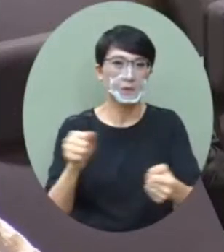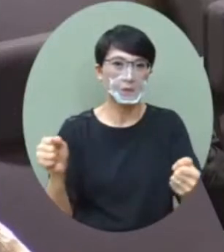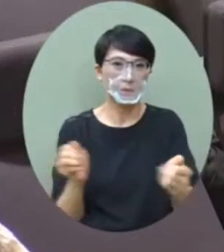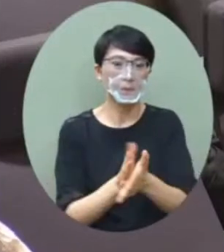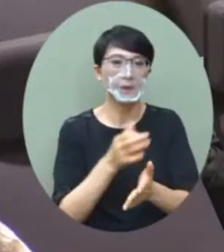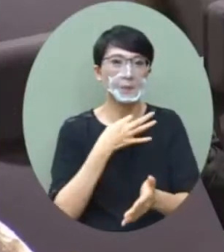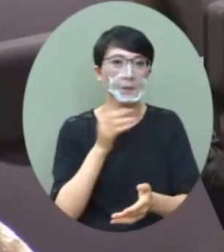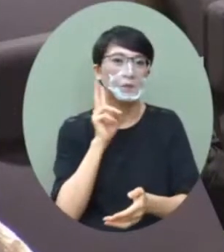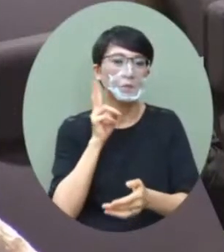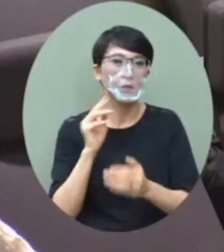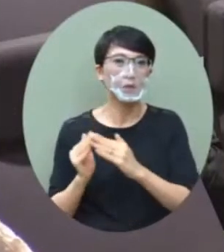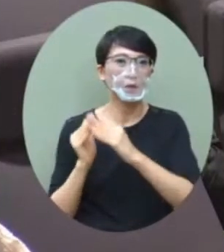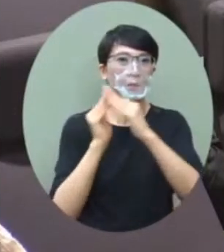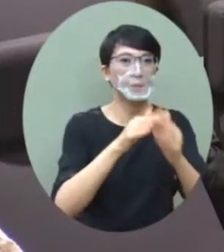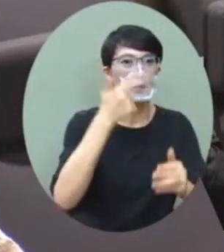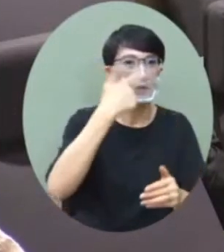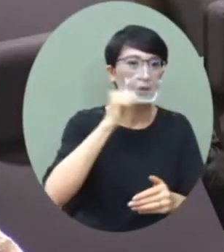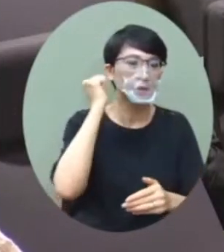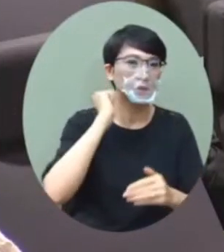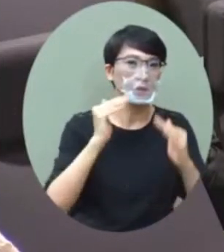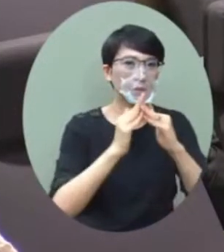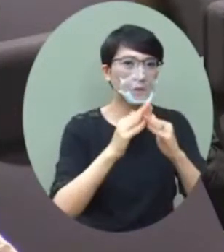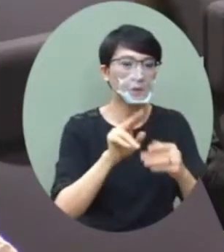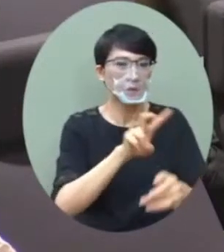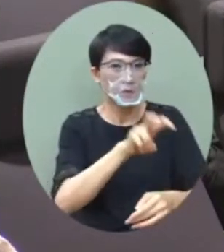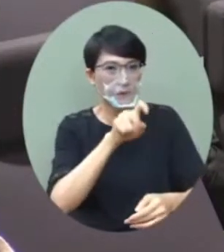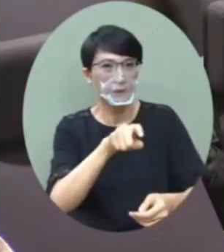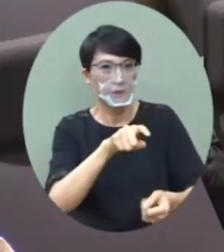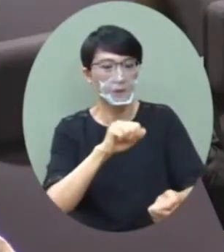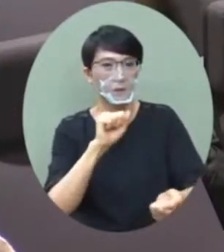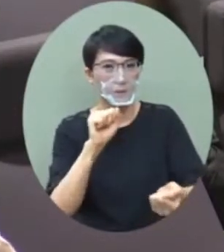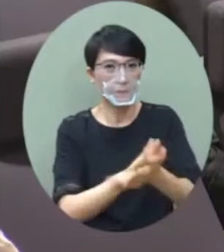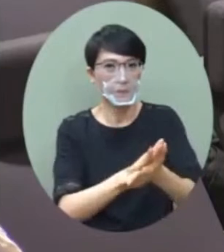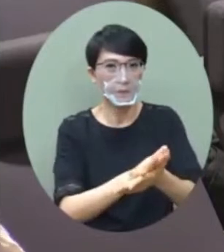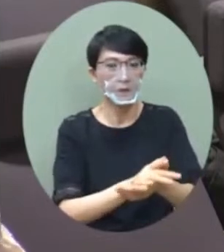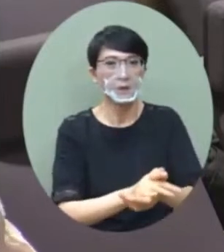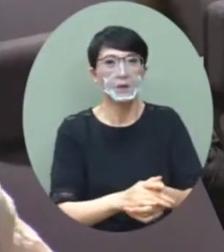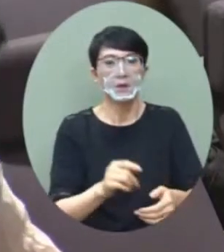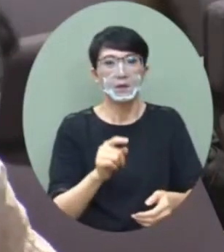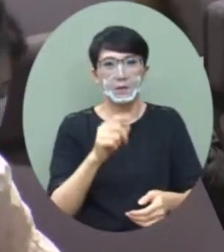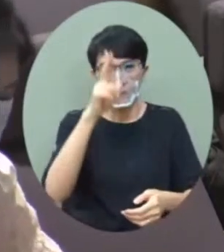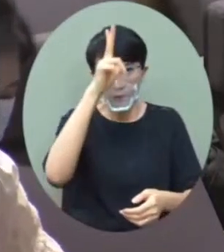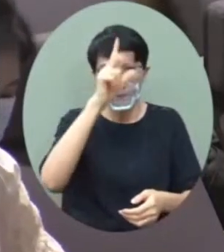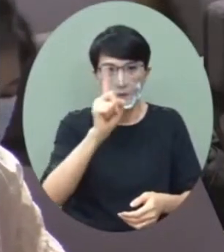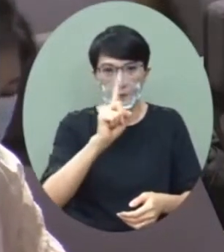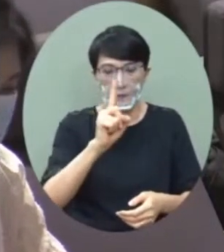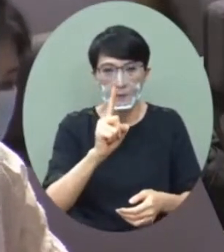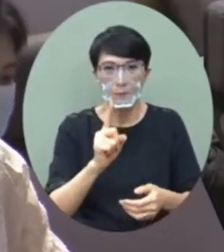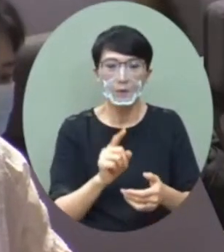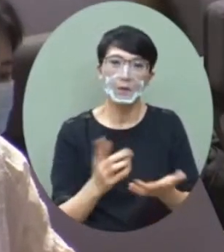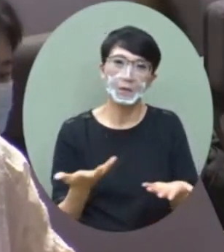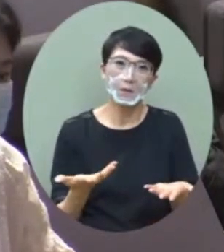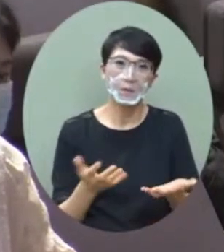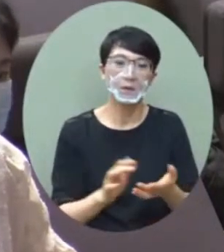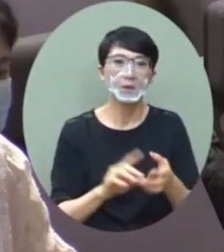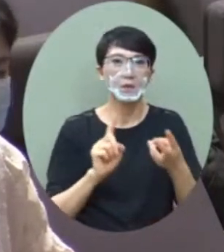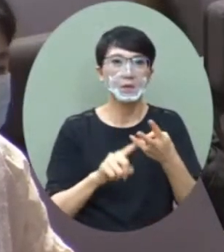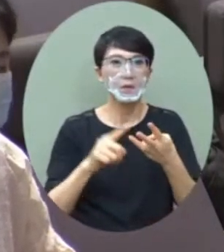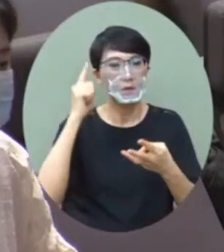for isolation. Could it be possible that these were undetected patients? If